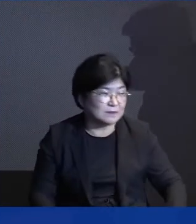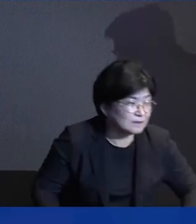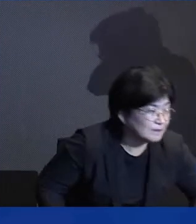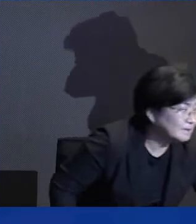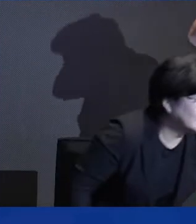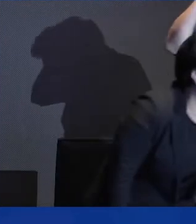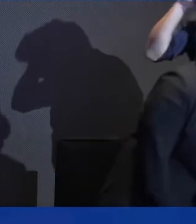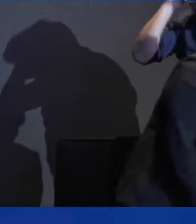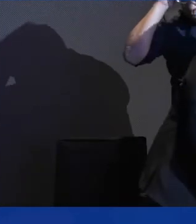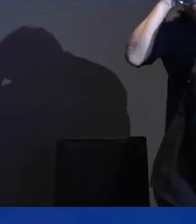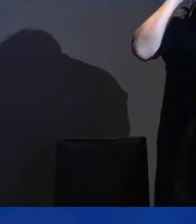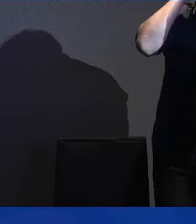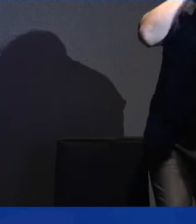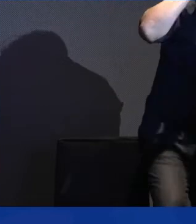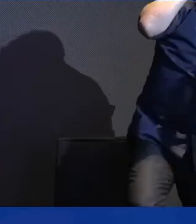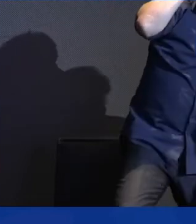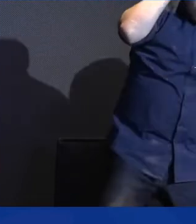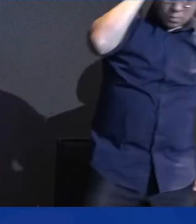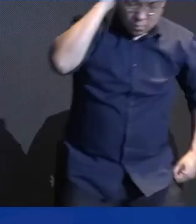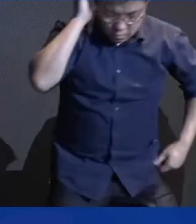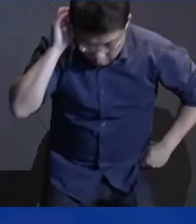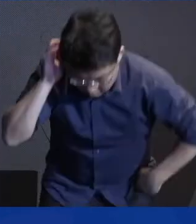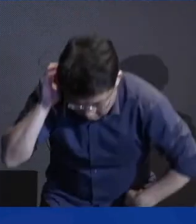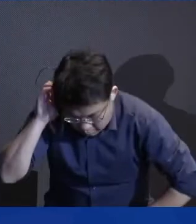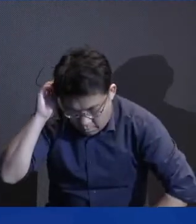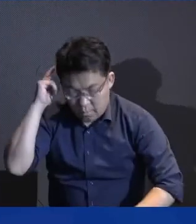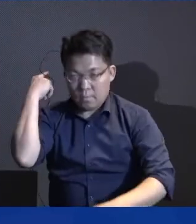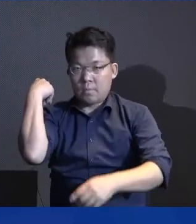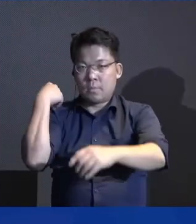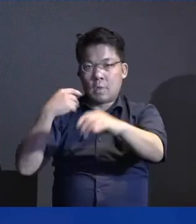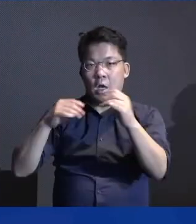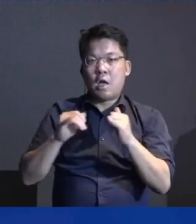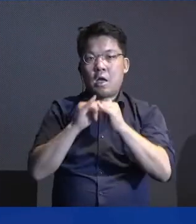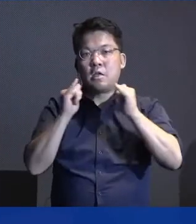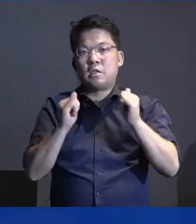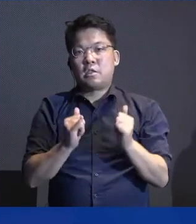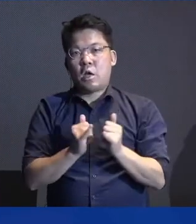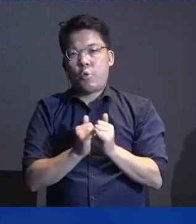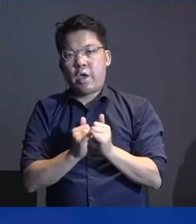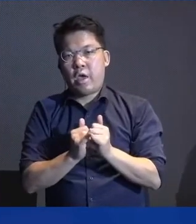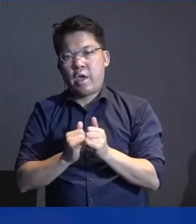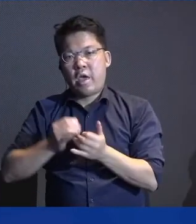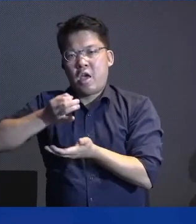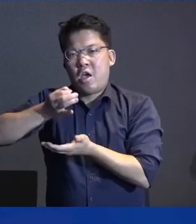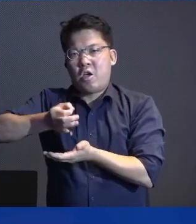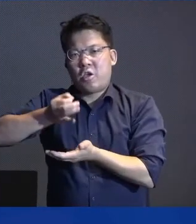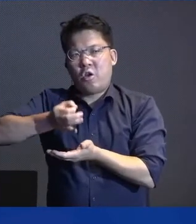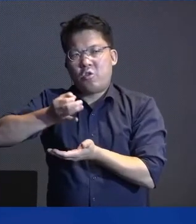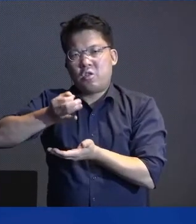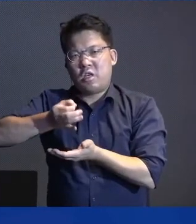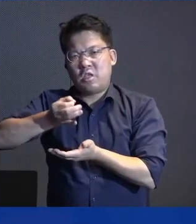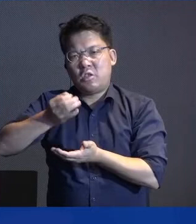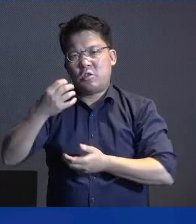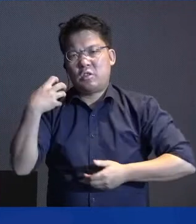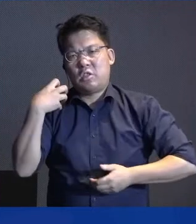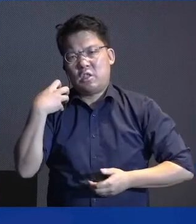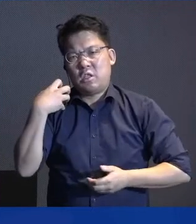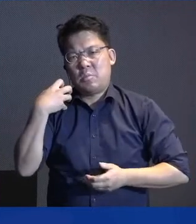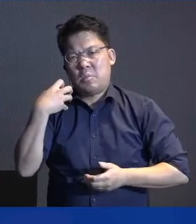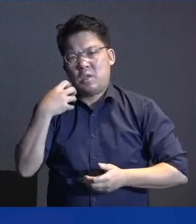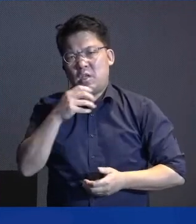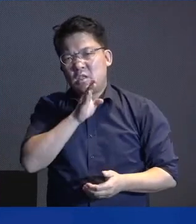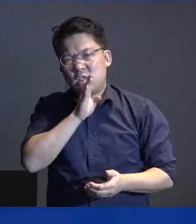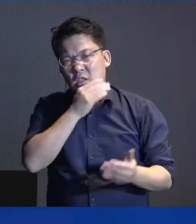that I don't want to say that, but it significantly determines older people's and health and quality of life